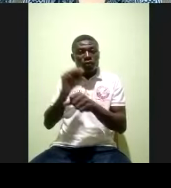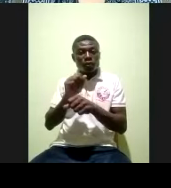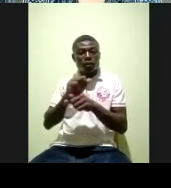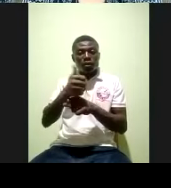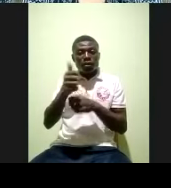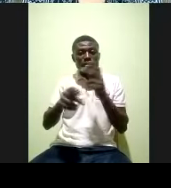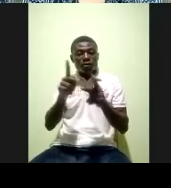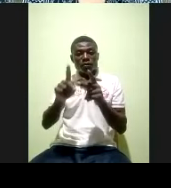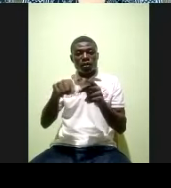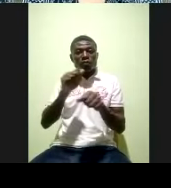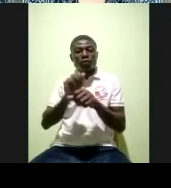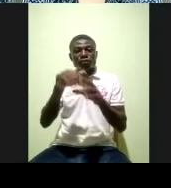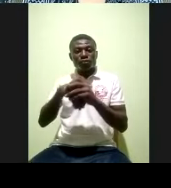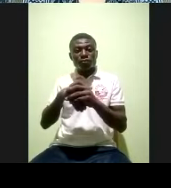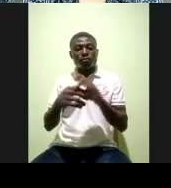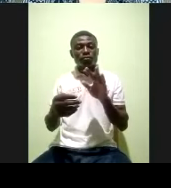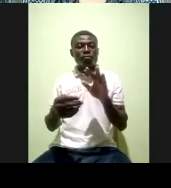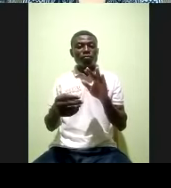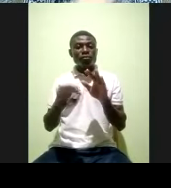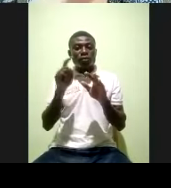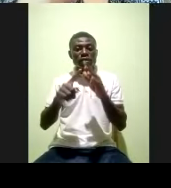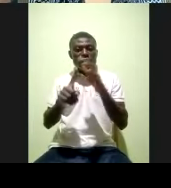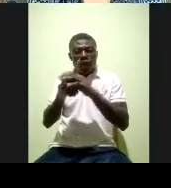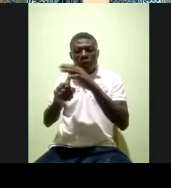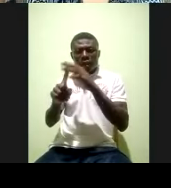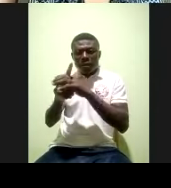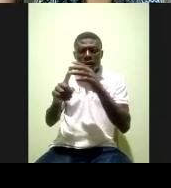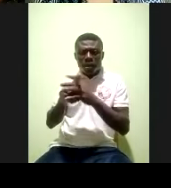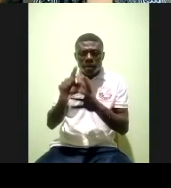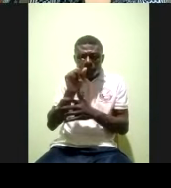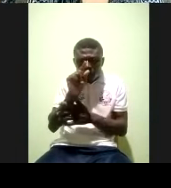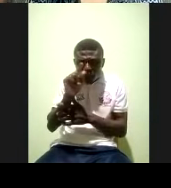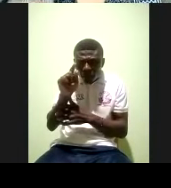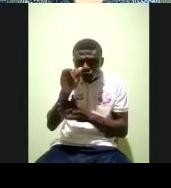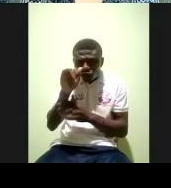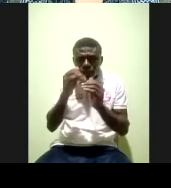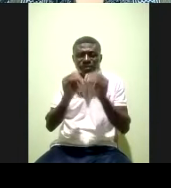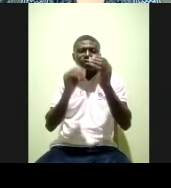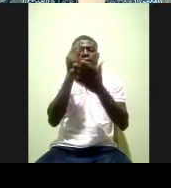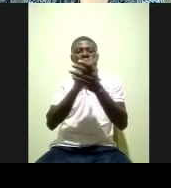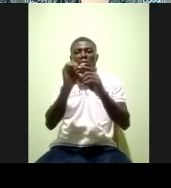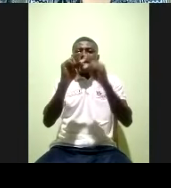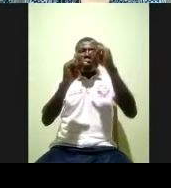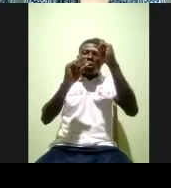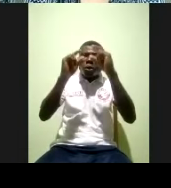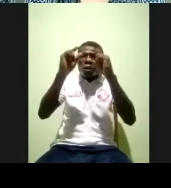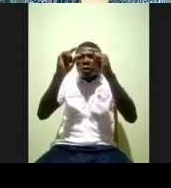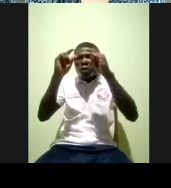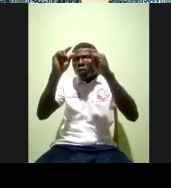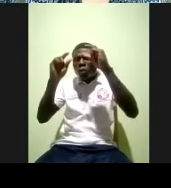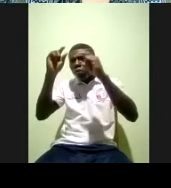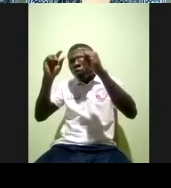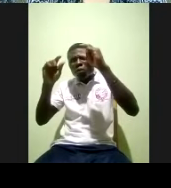to them it might be appearing out not in the context or up and down because of some of the visual